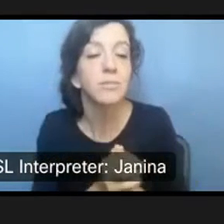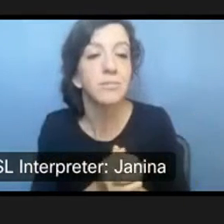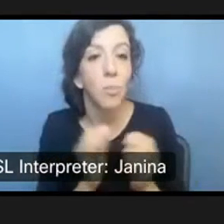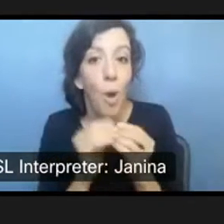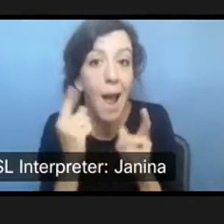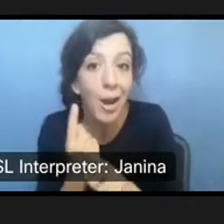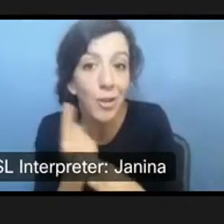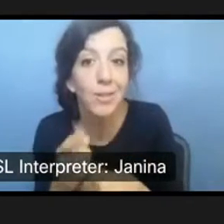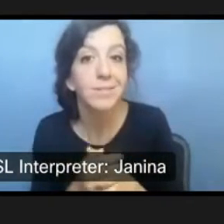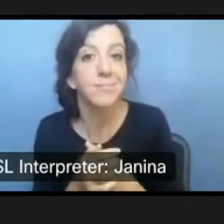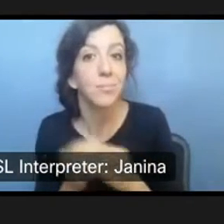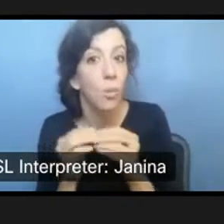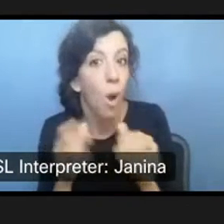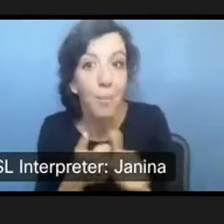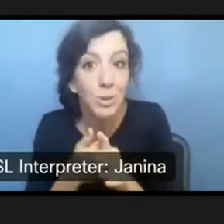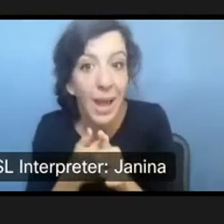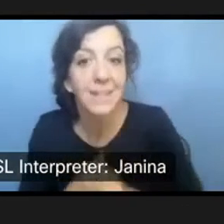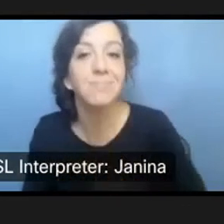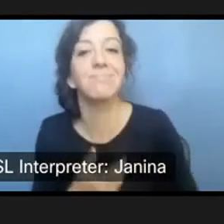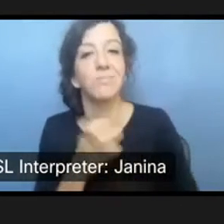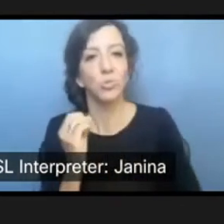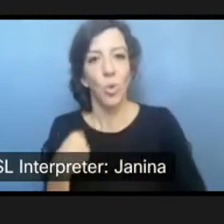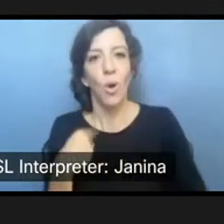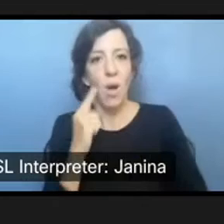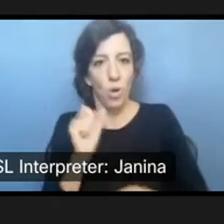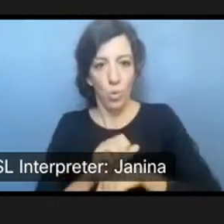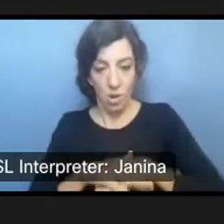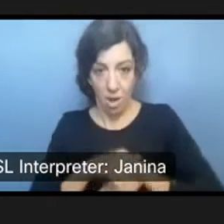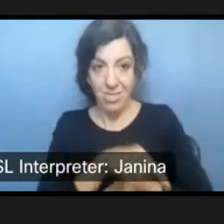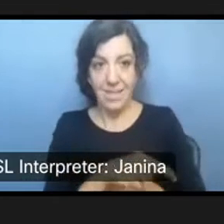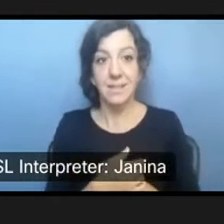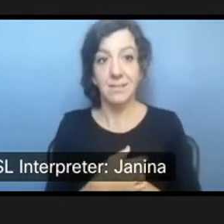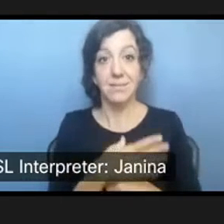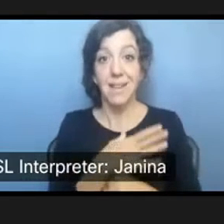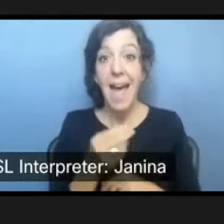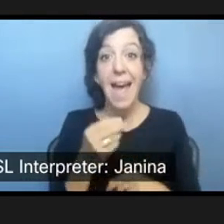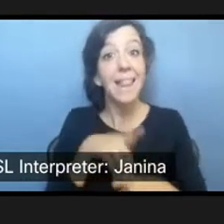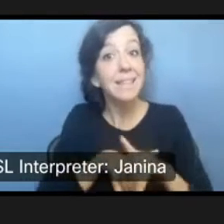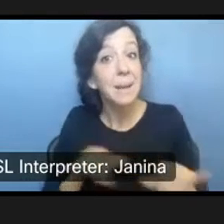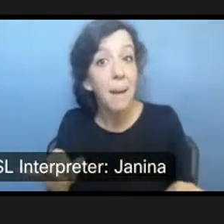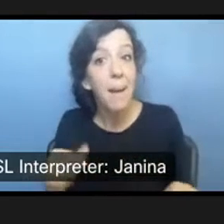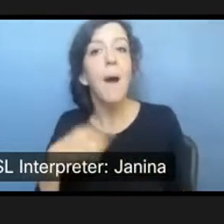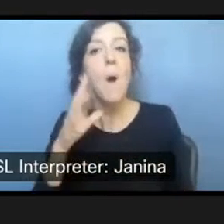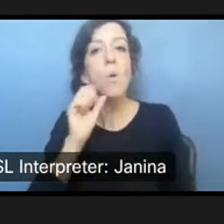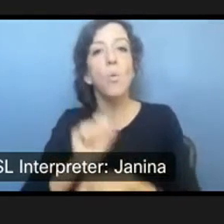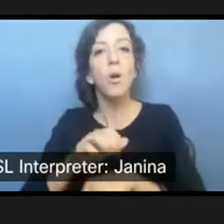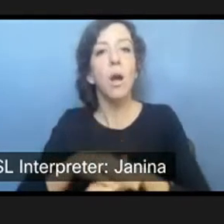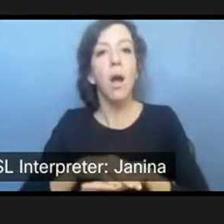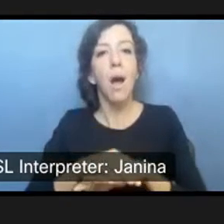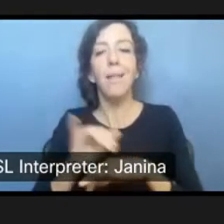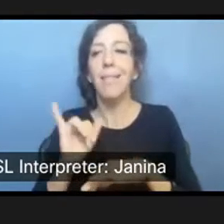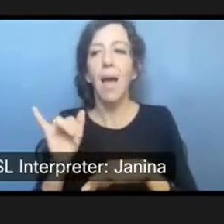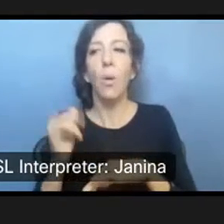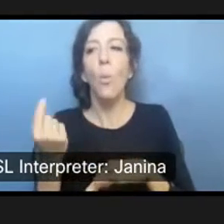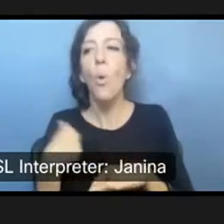to date. And so I am going to be working on this. And in the meantime, I'll be working on just what we want as far